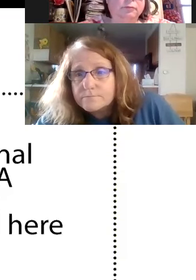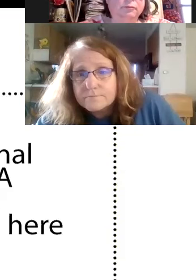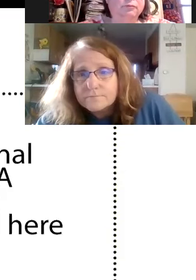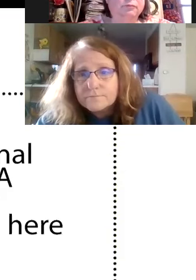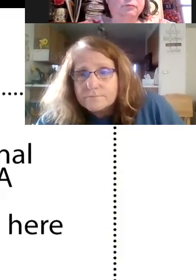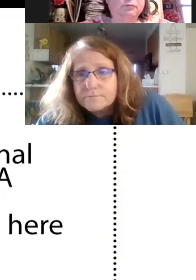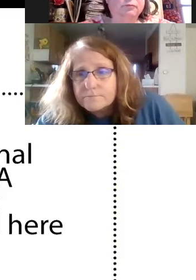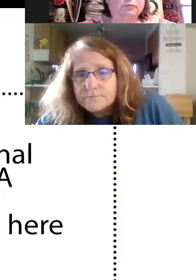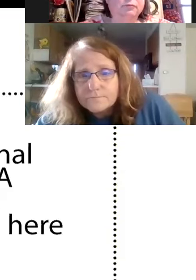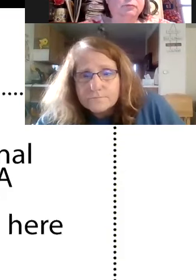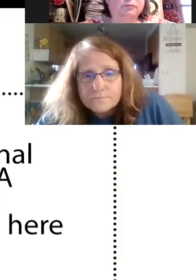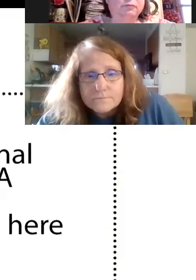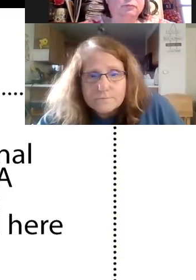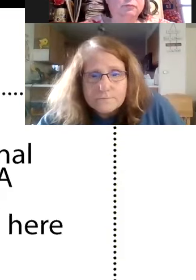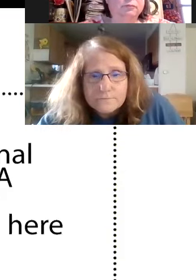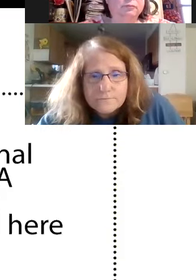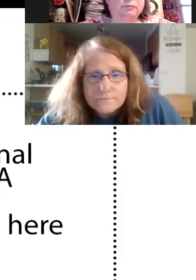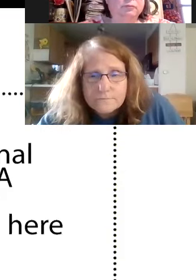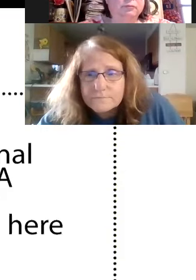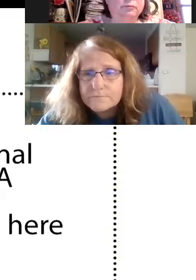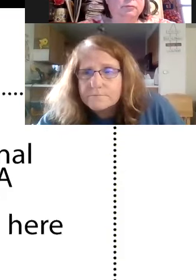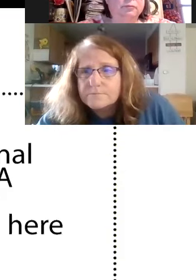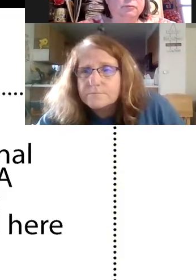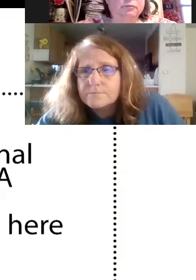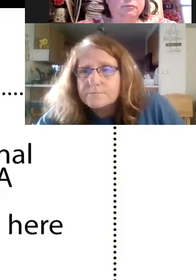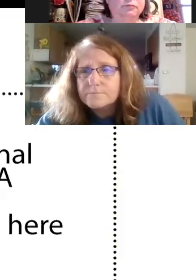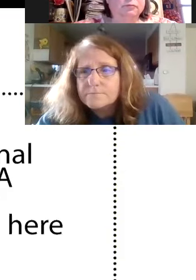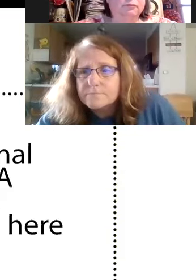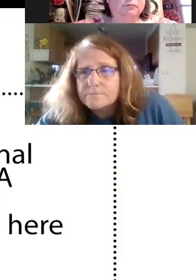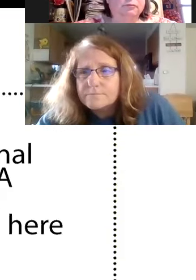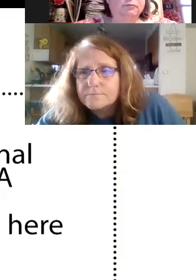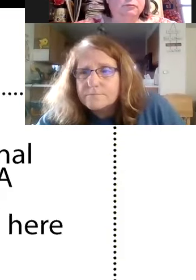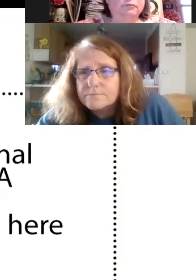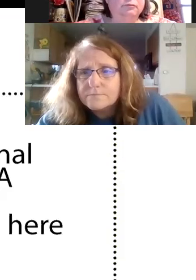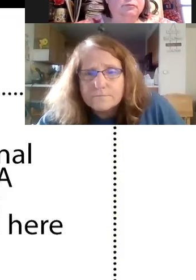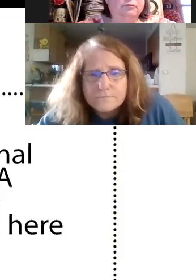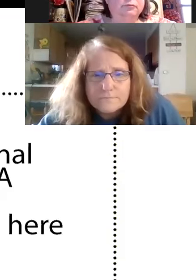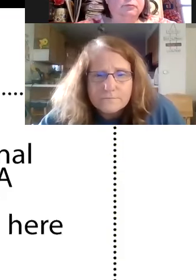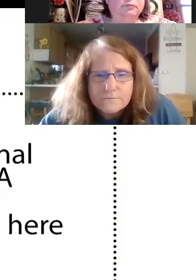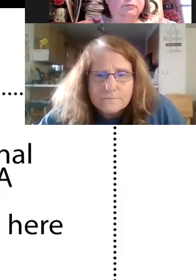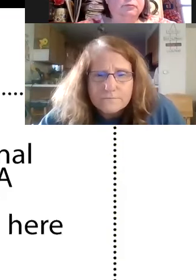Okay, I'm going to do a quick disclaimer and